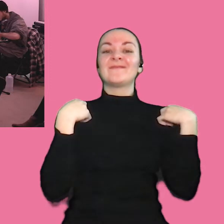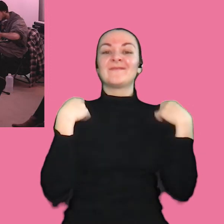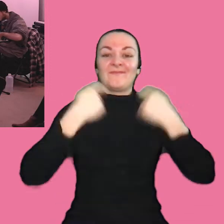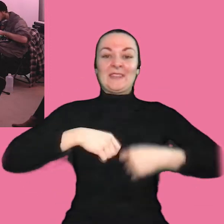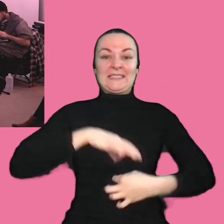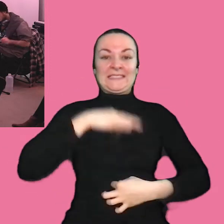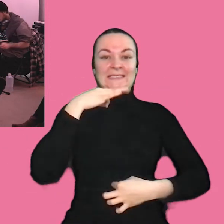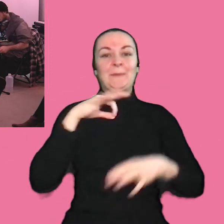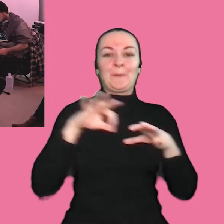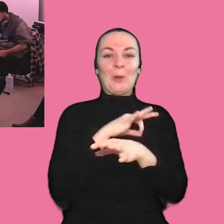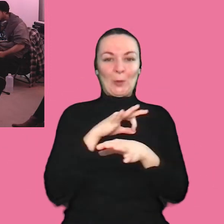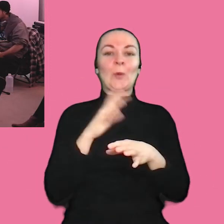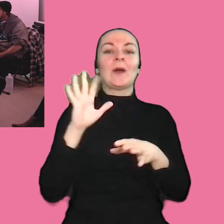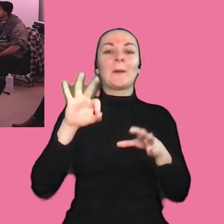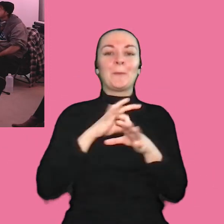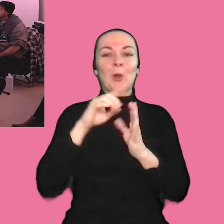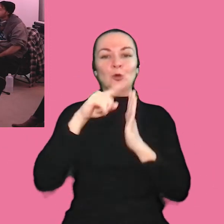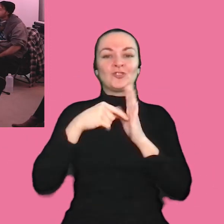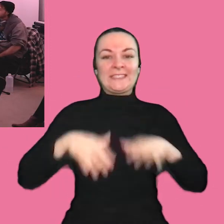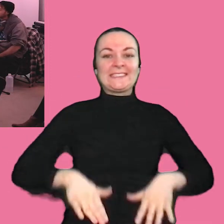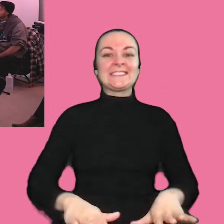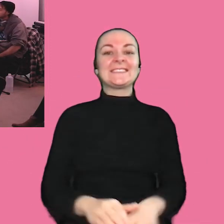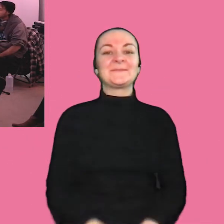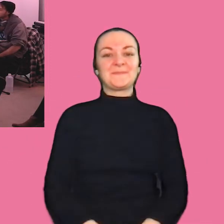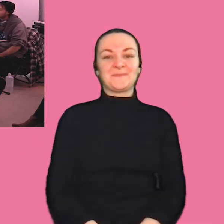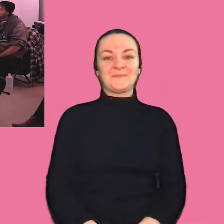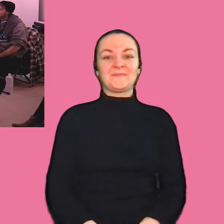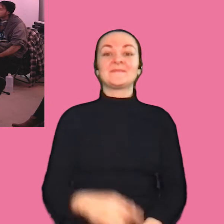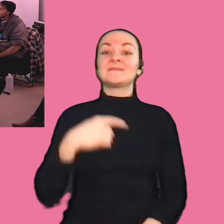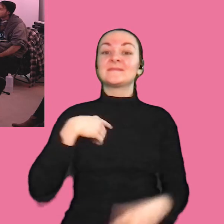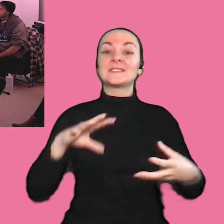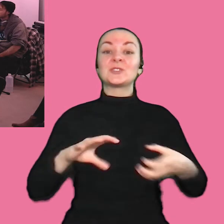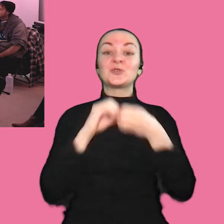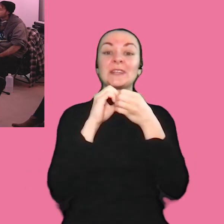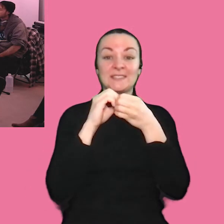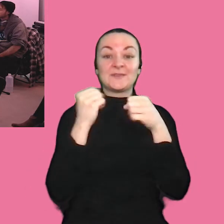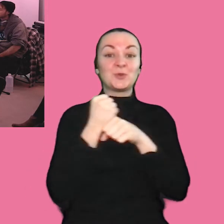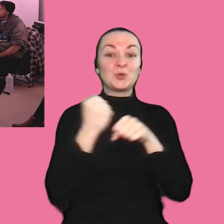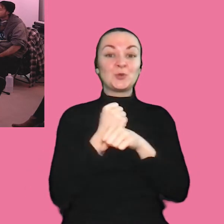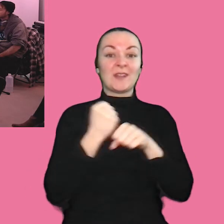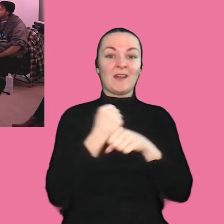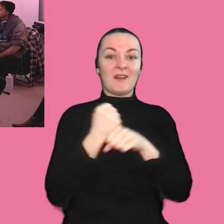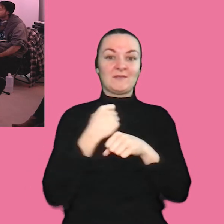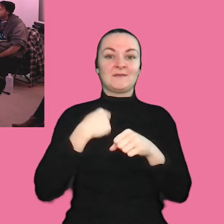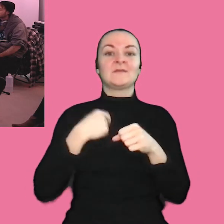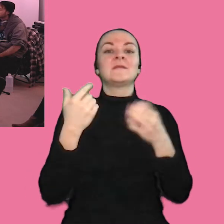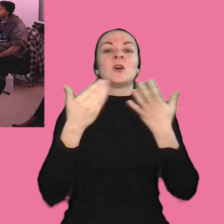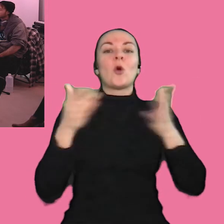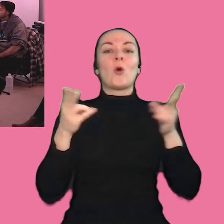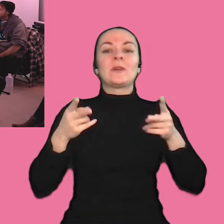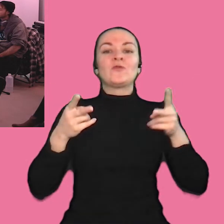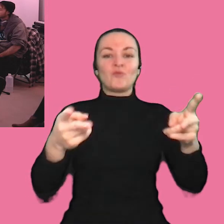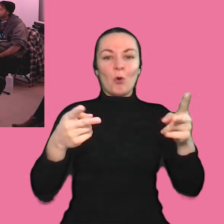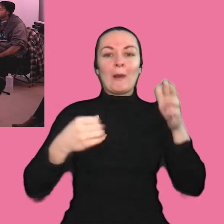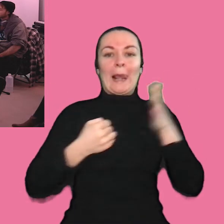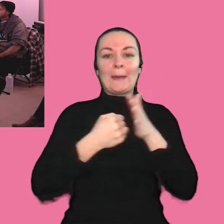I'm wearing a blue zip-up hoodie and blue jeans. I am the creative producer for